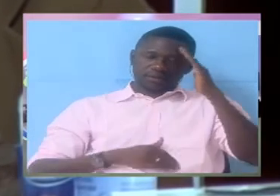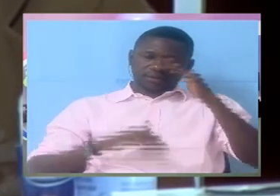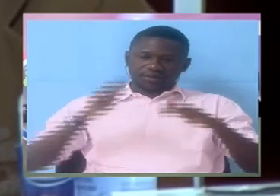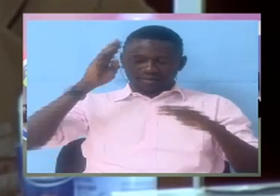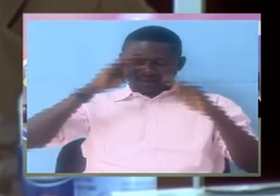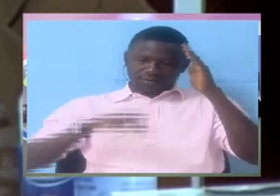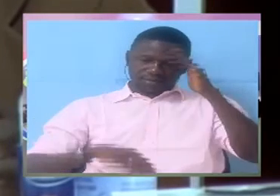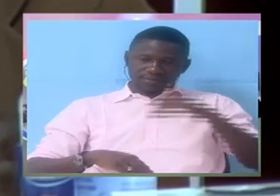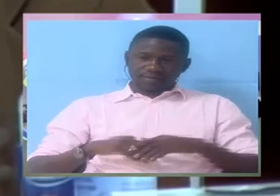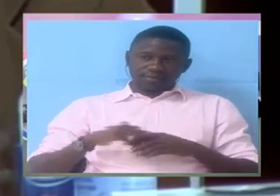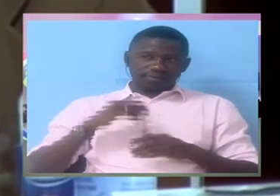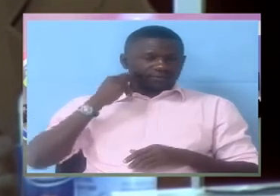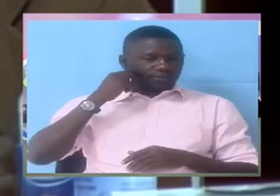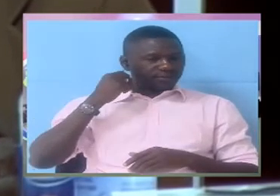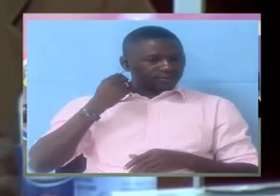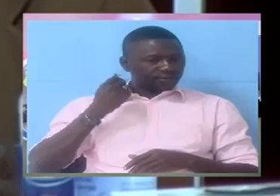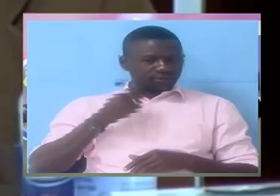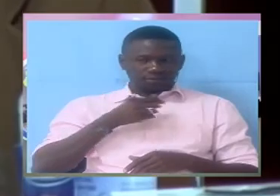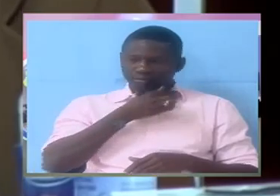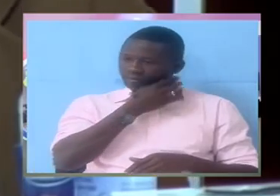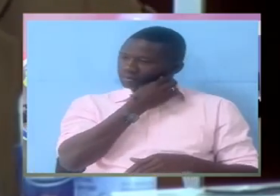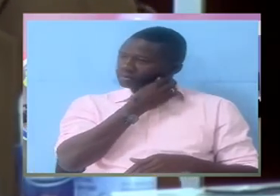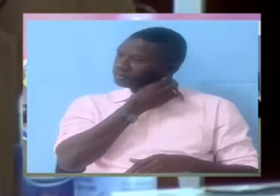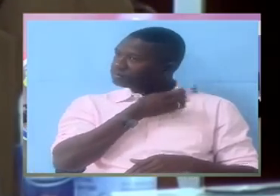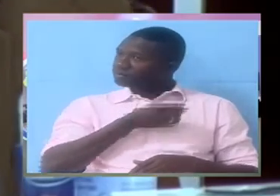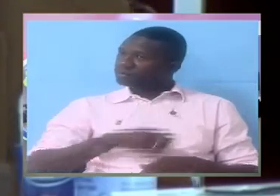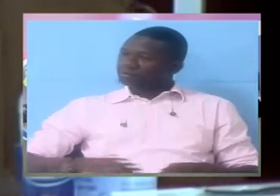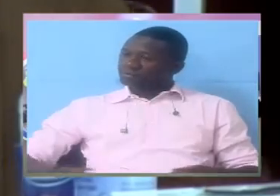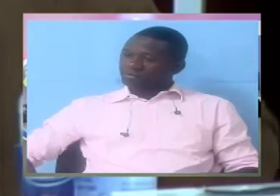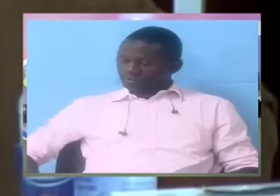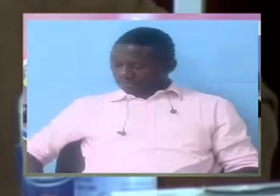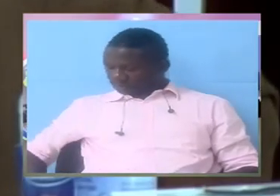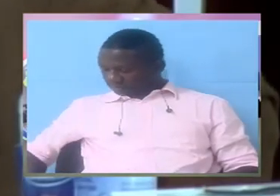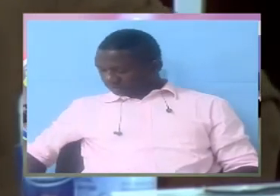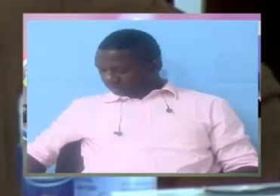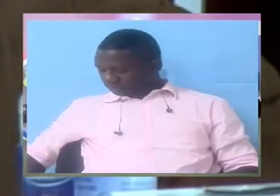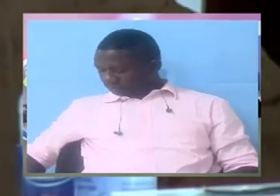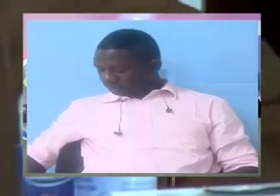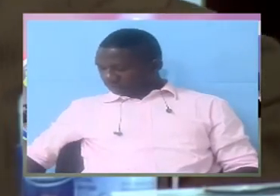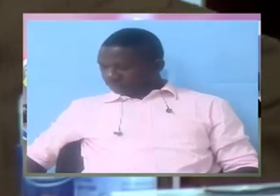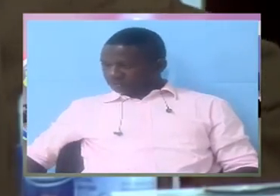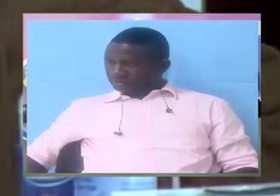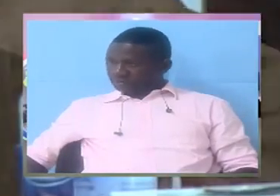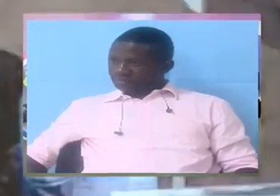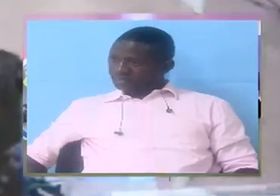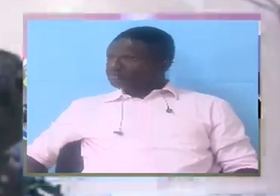Man da sama de man da sama. I didn't have breakfast. Kongo be falale.